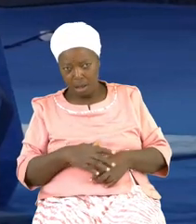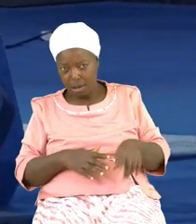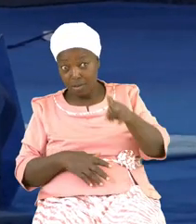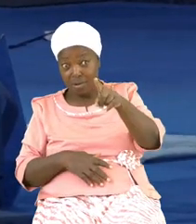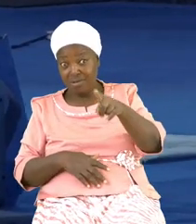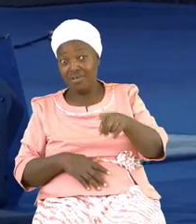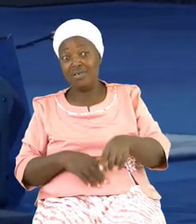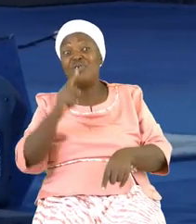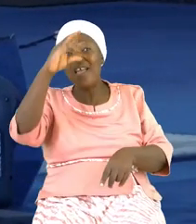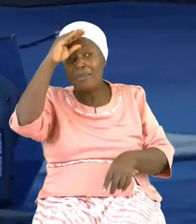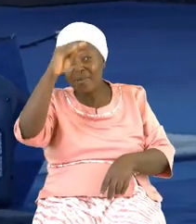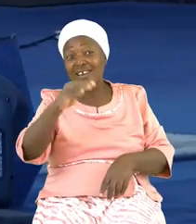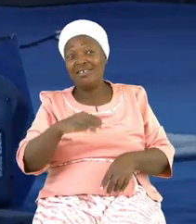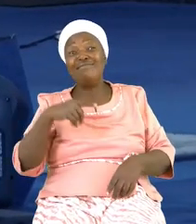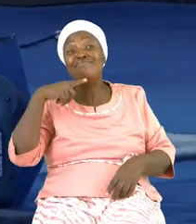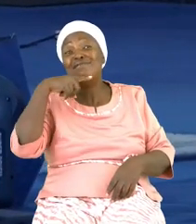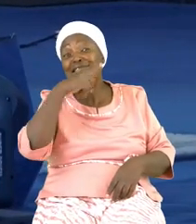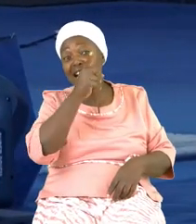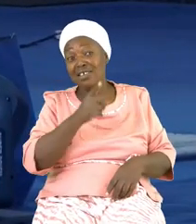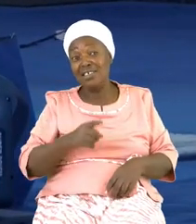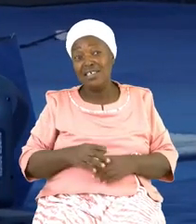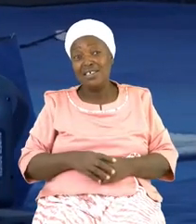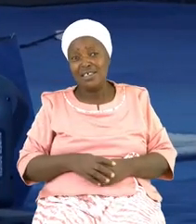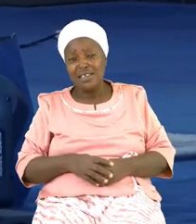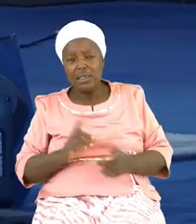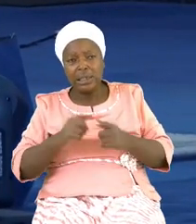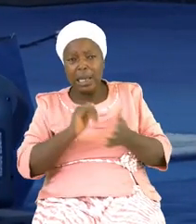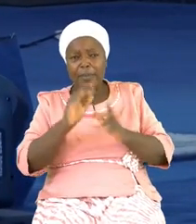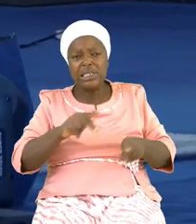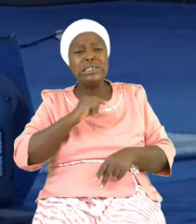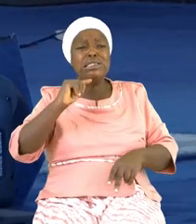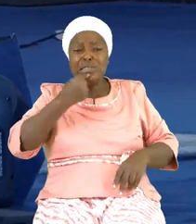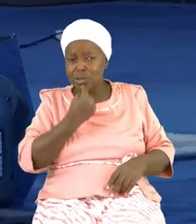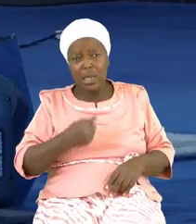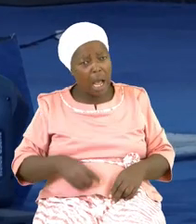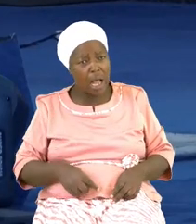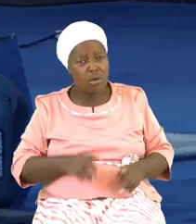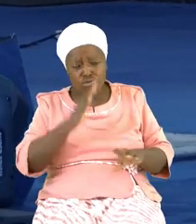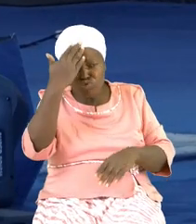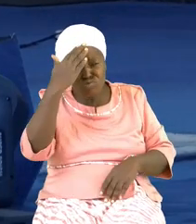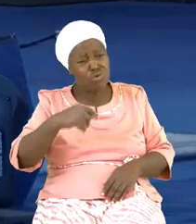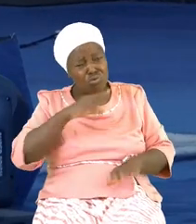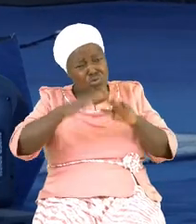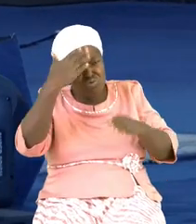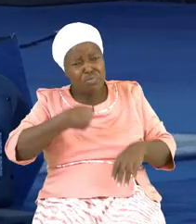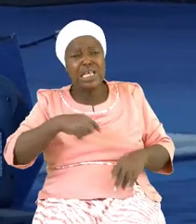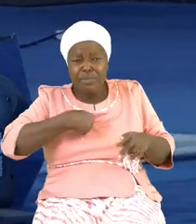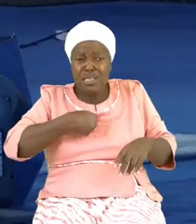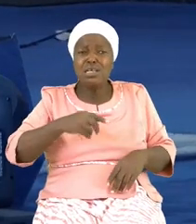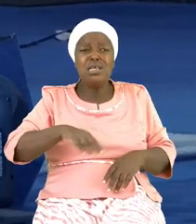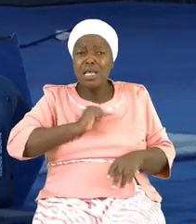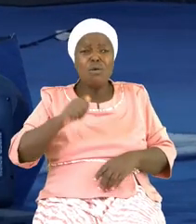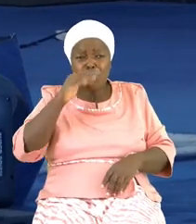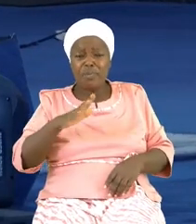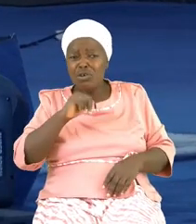he says it believingly. He's serious about it. I said, it's a lie. We know you are a man, and he's claiming to be